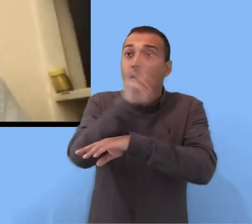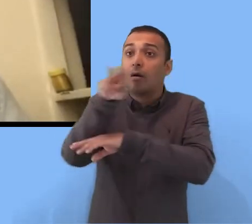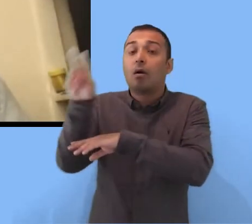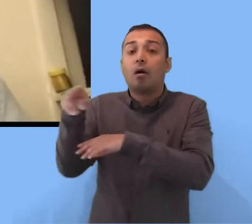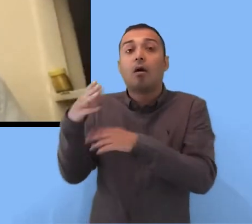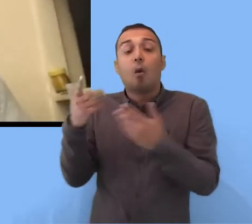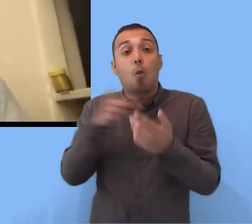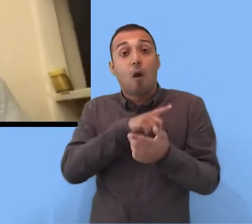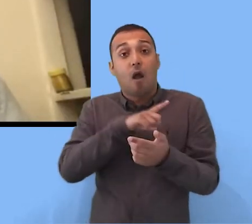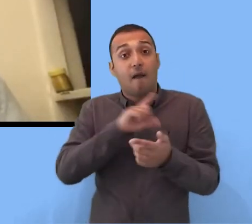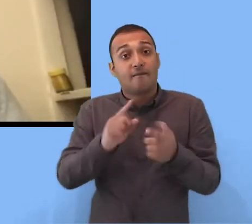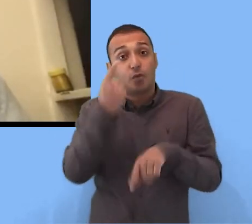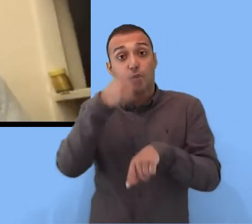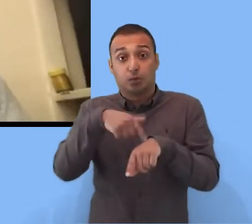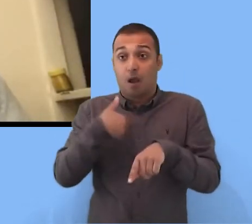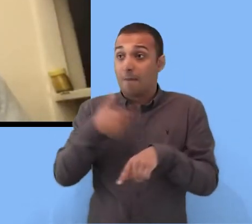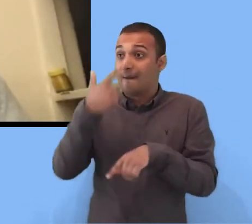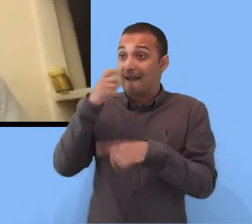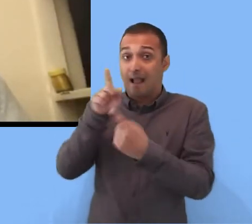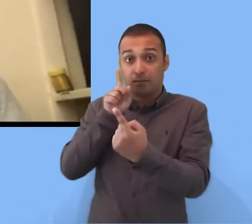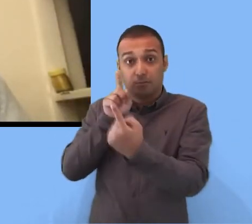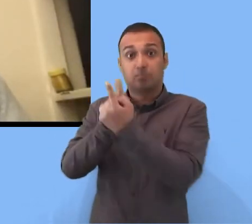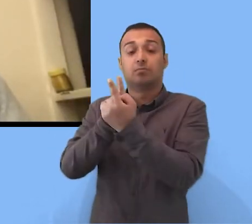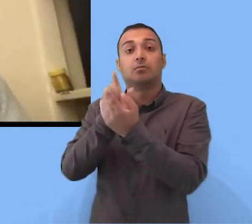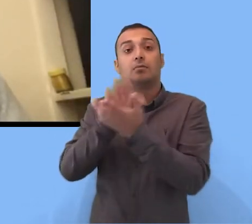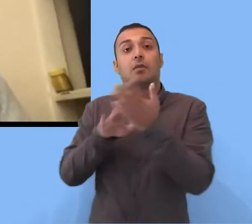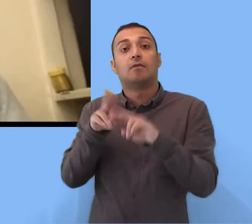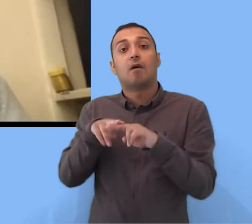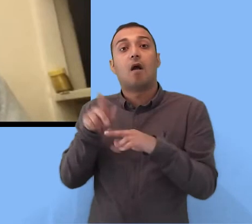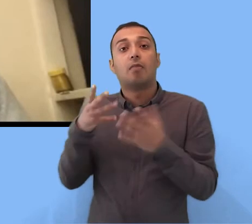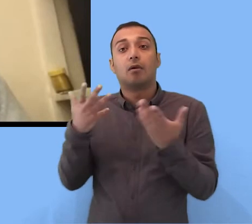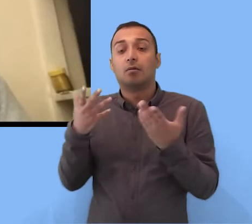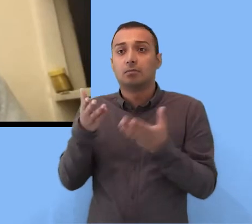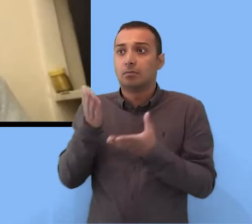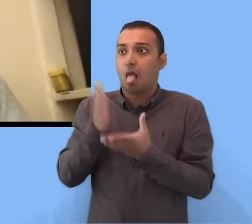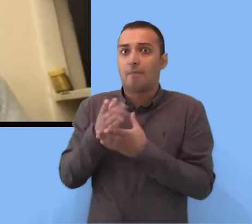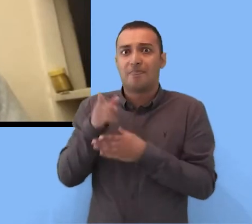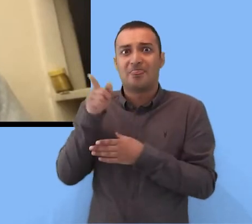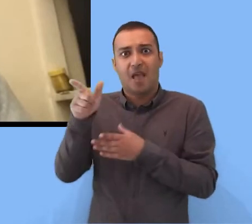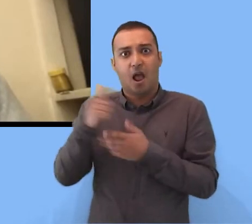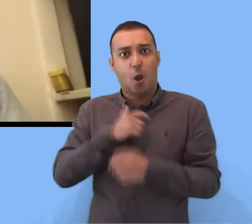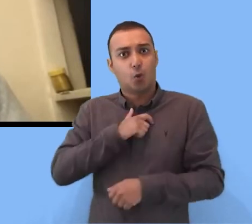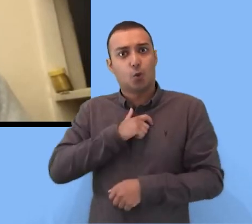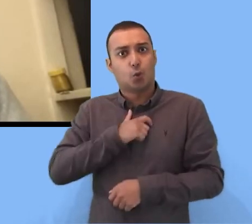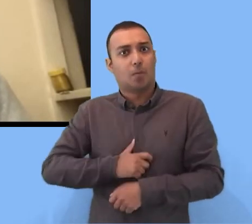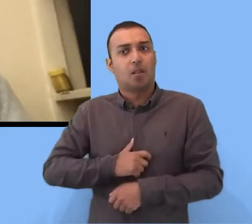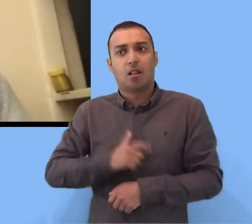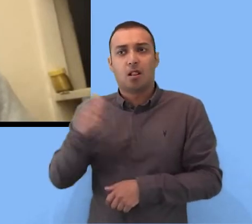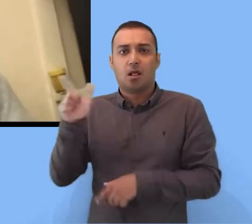as people, because they are people. They're not just cash cows. They're not just there as